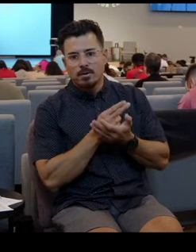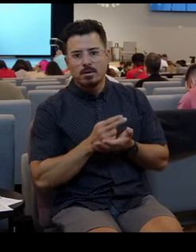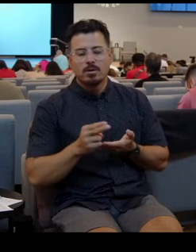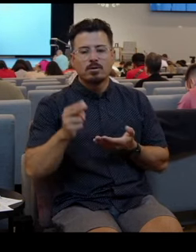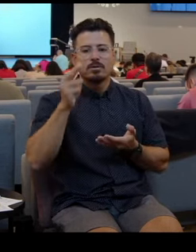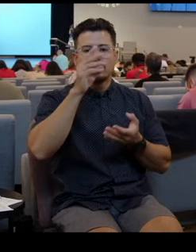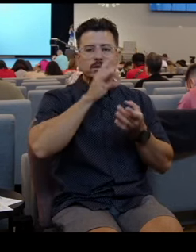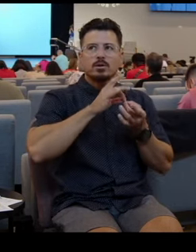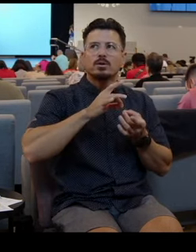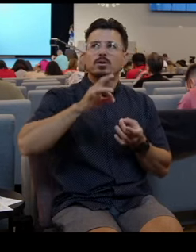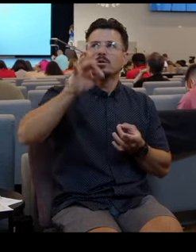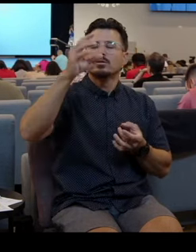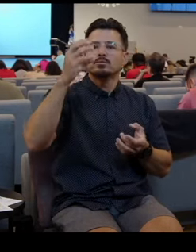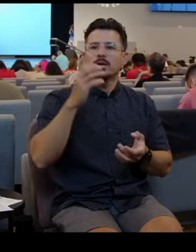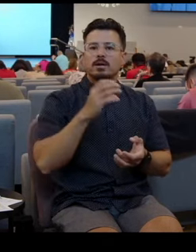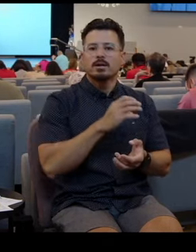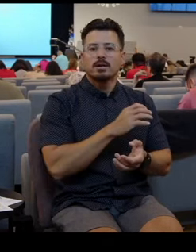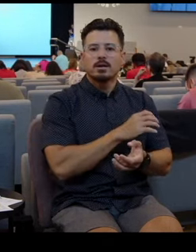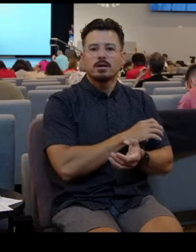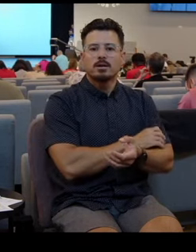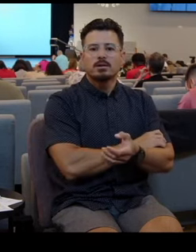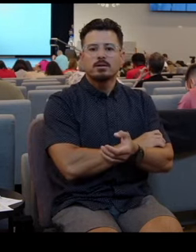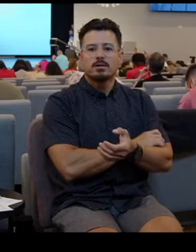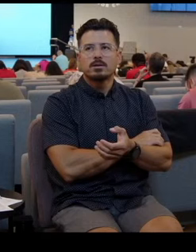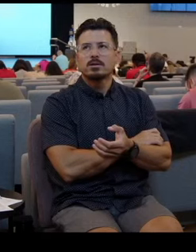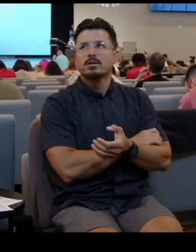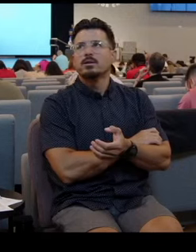Holy Ghost power.